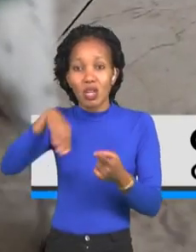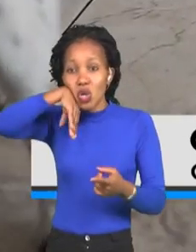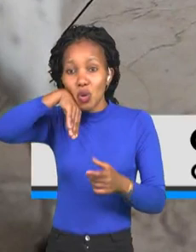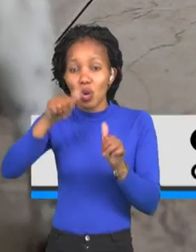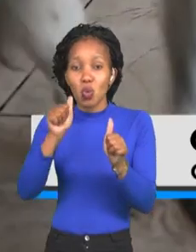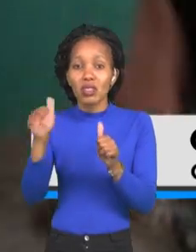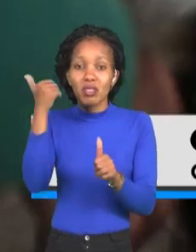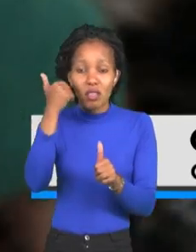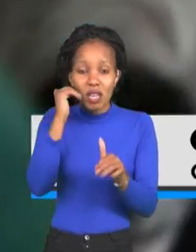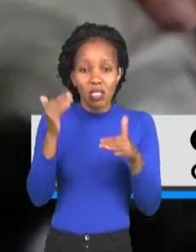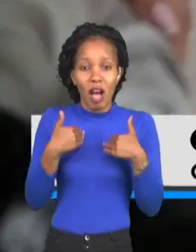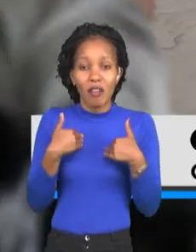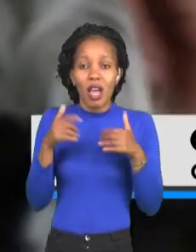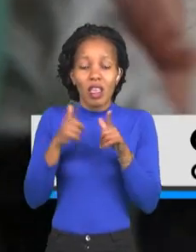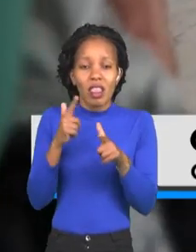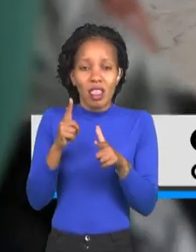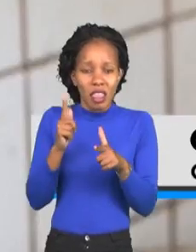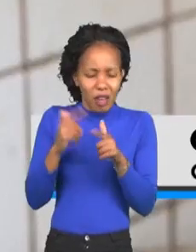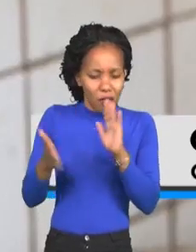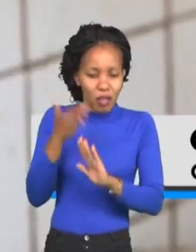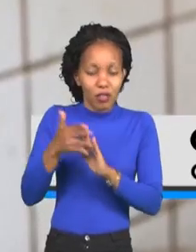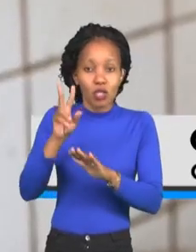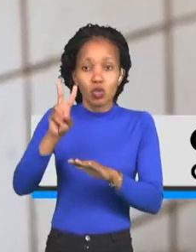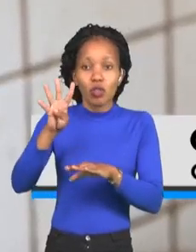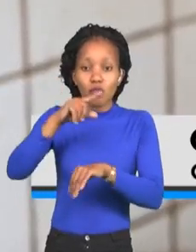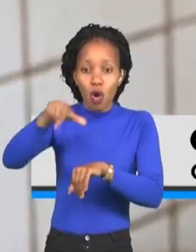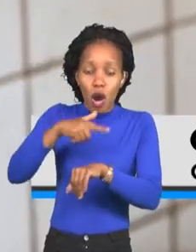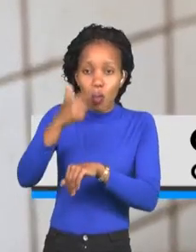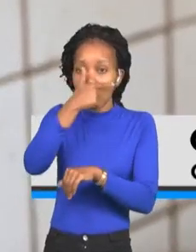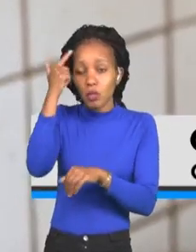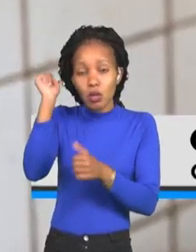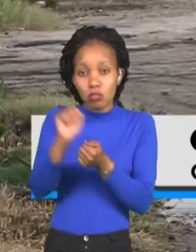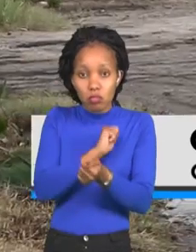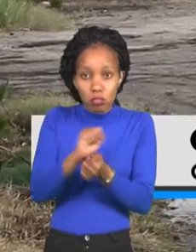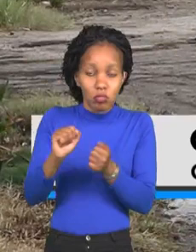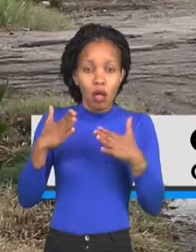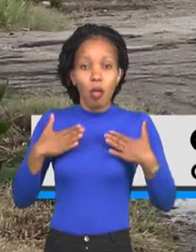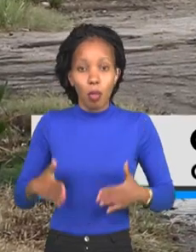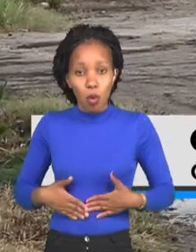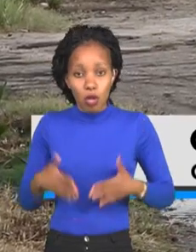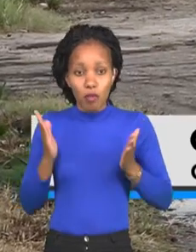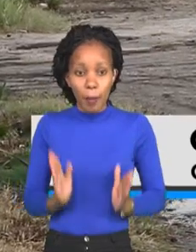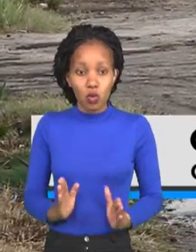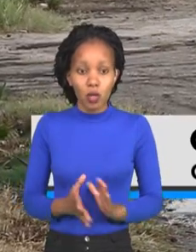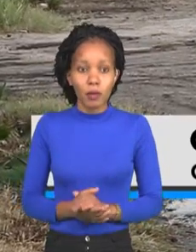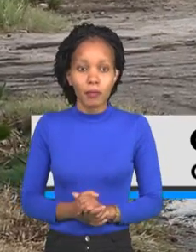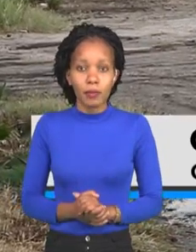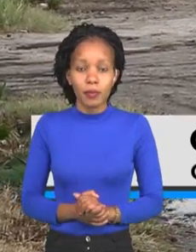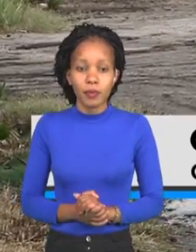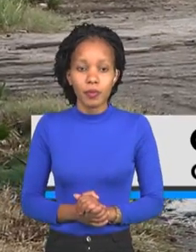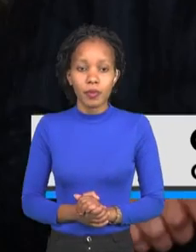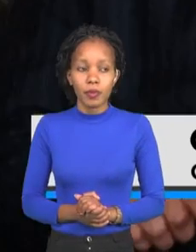the rabies virus can be fatal within 24 hours as it damages the human's nervous system.